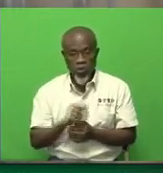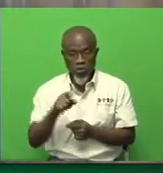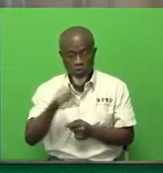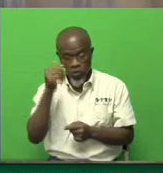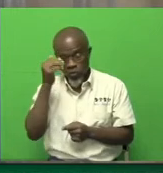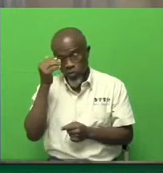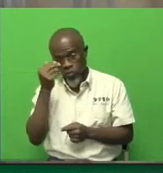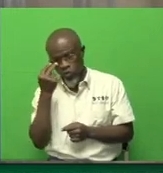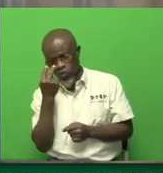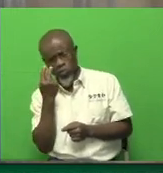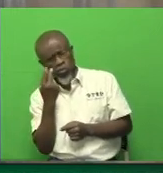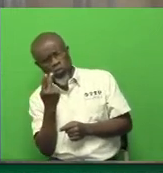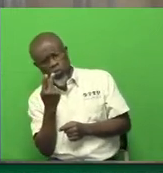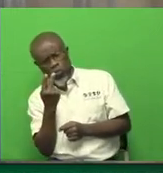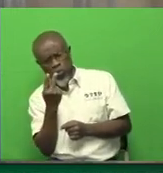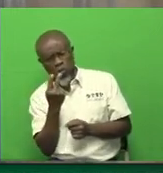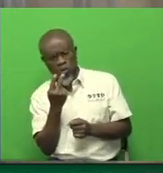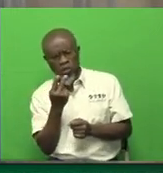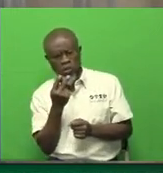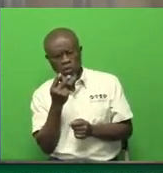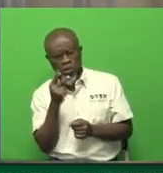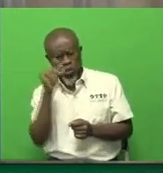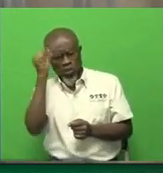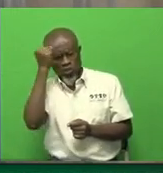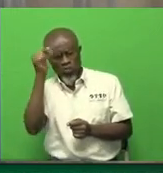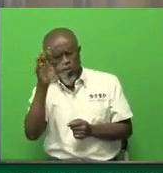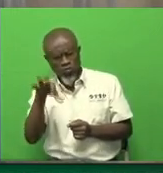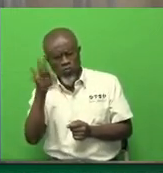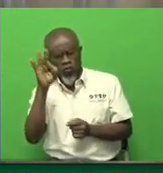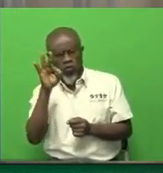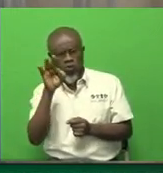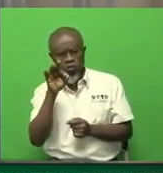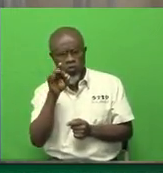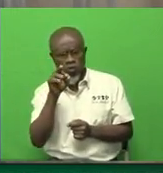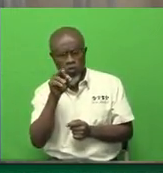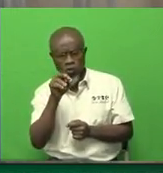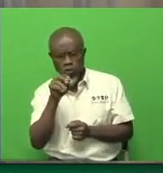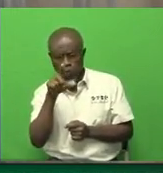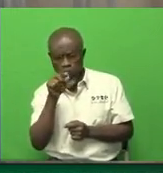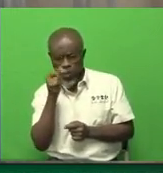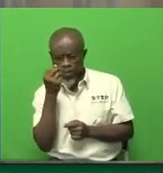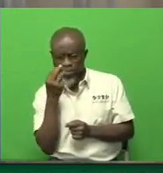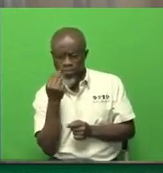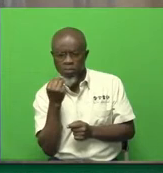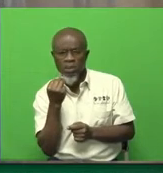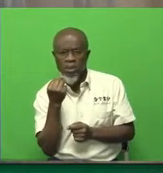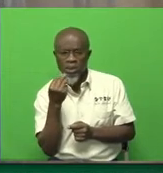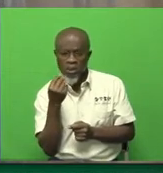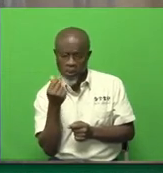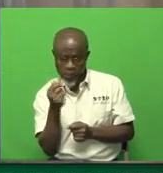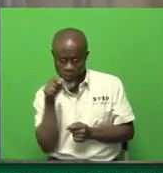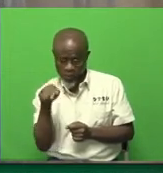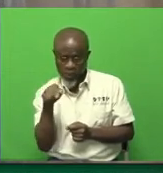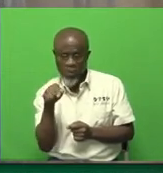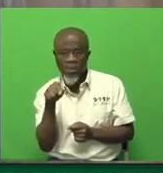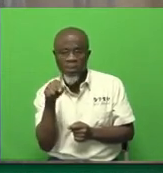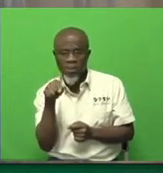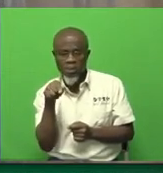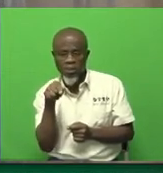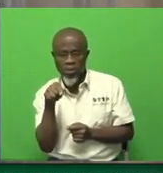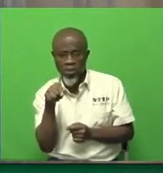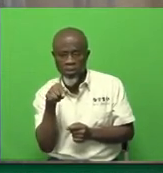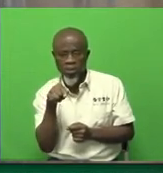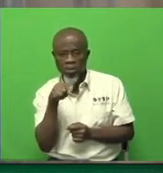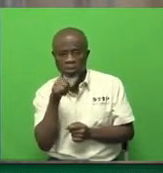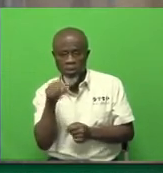but that government has now formed 20 million dollars allocated in the estimates for fiscal 2023 they established a ttre